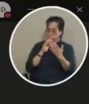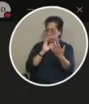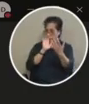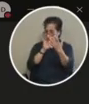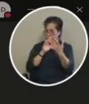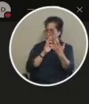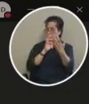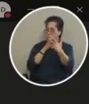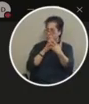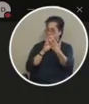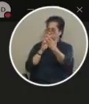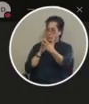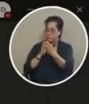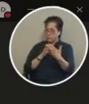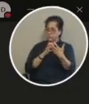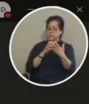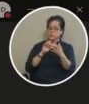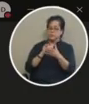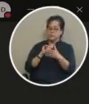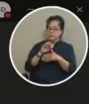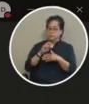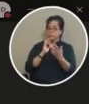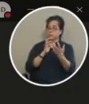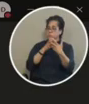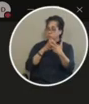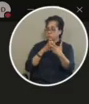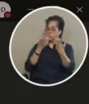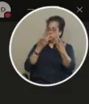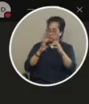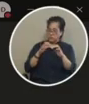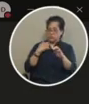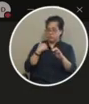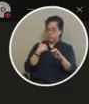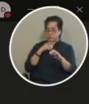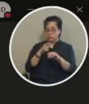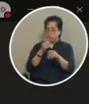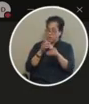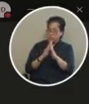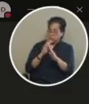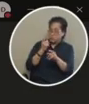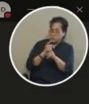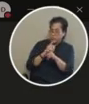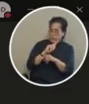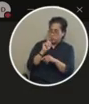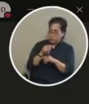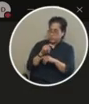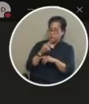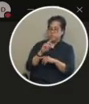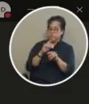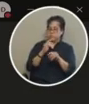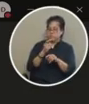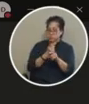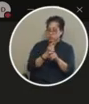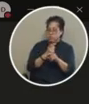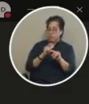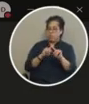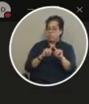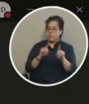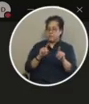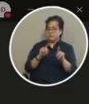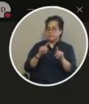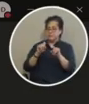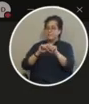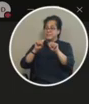want to assure you and the council that those partnerships are in place. And I think you're asking the right questions. And it's just a matter of